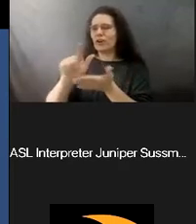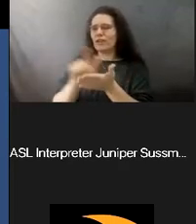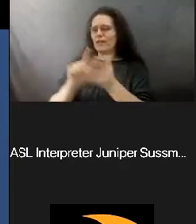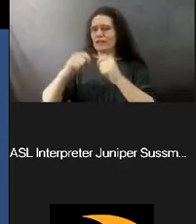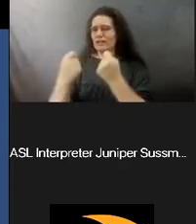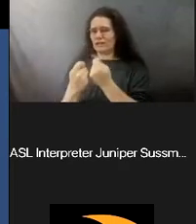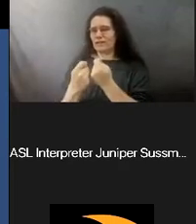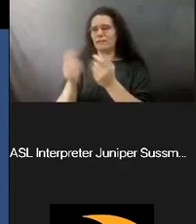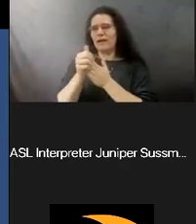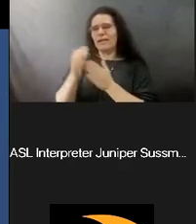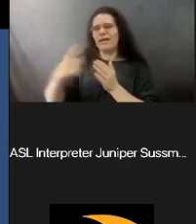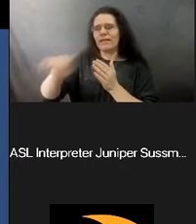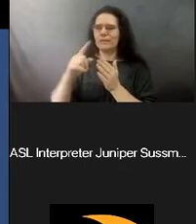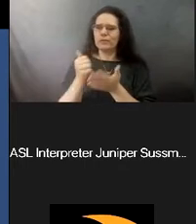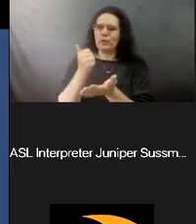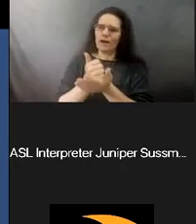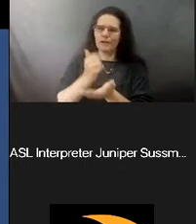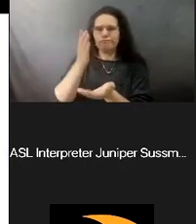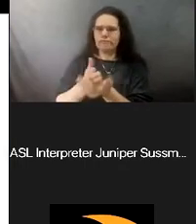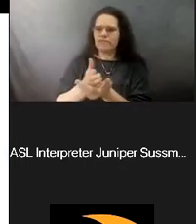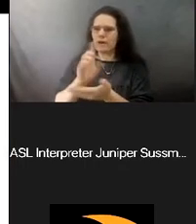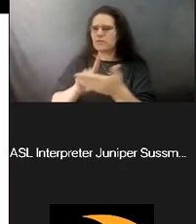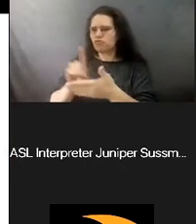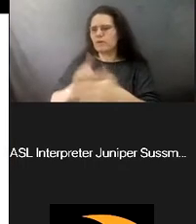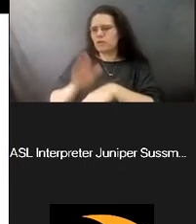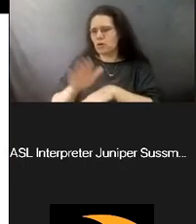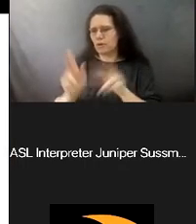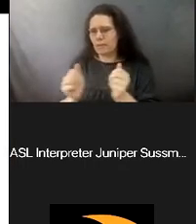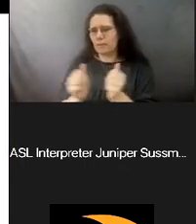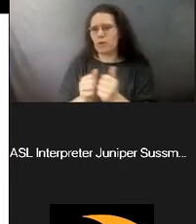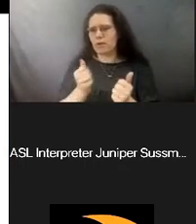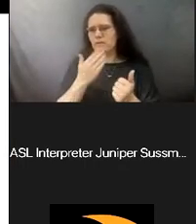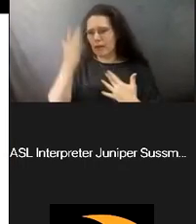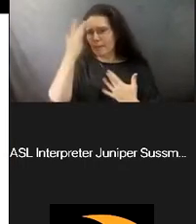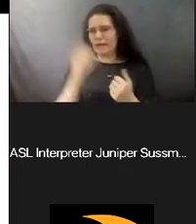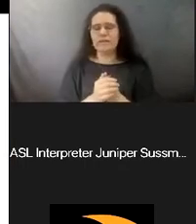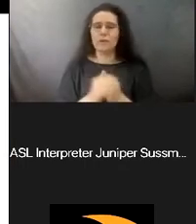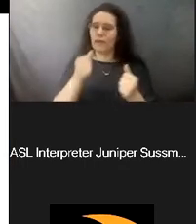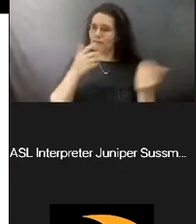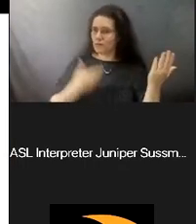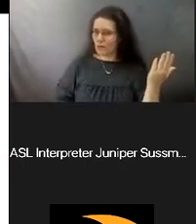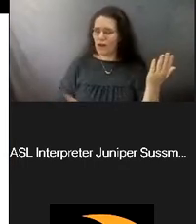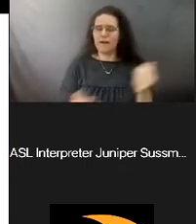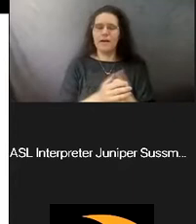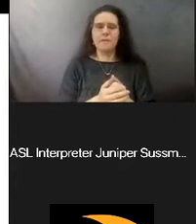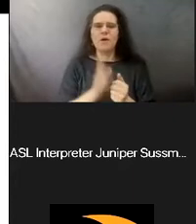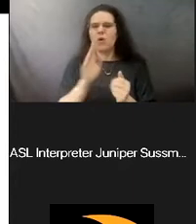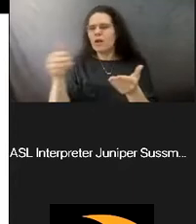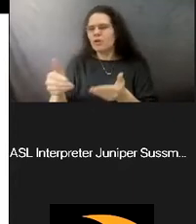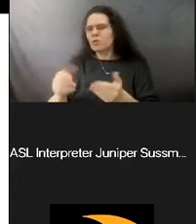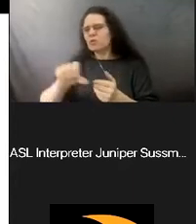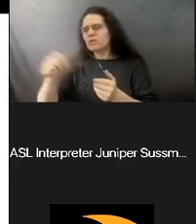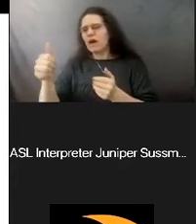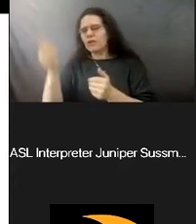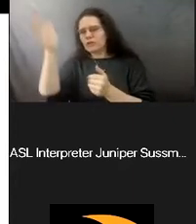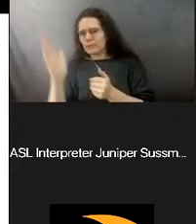So that is who I am. I will introduce you to the other speakers as we get further along into the presentation, and they will